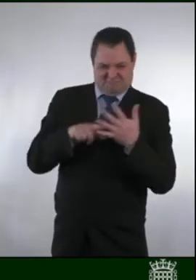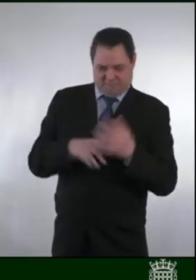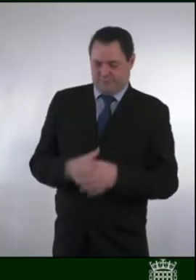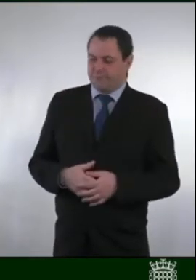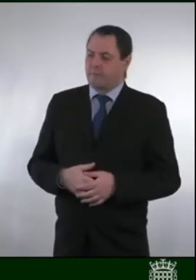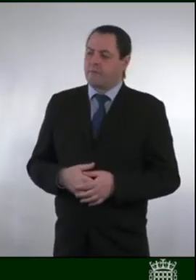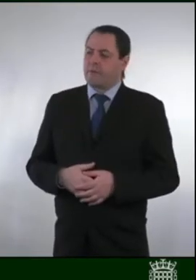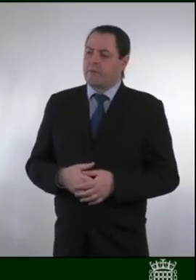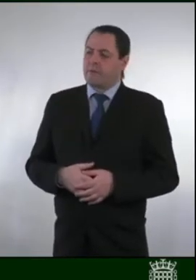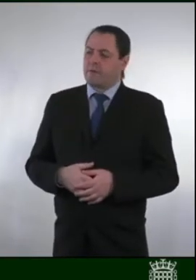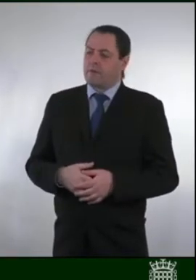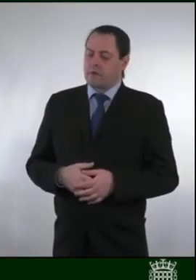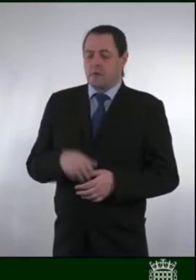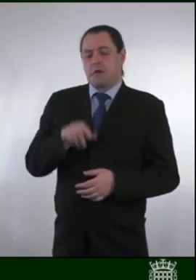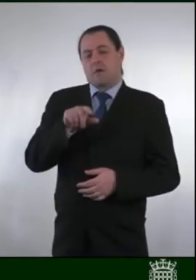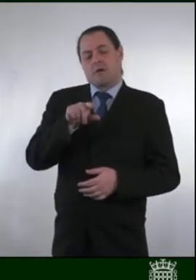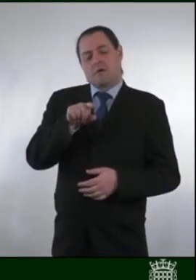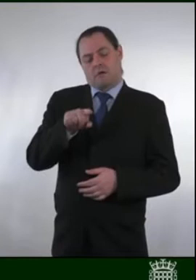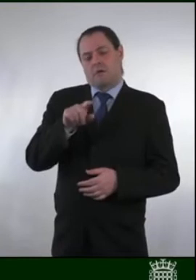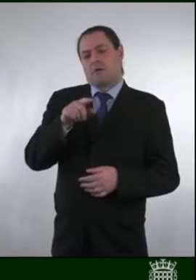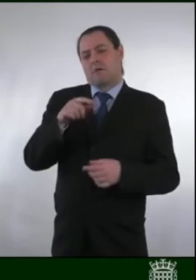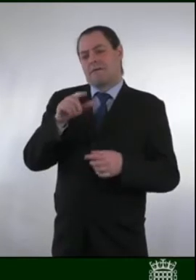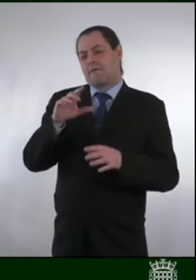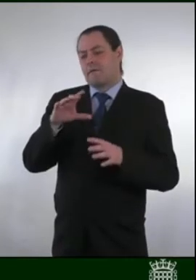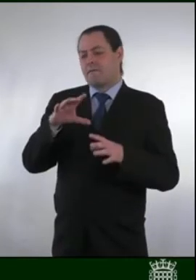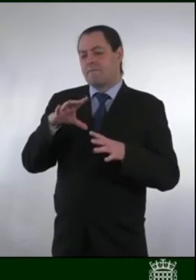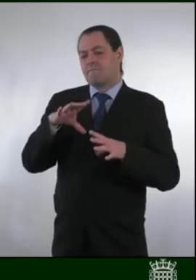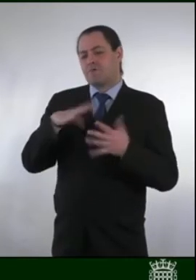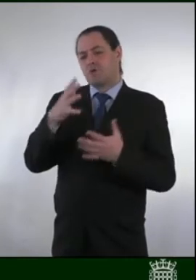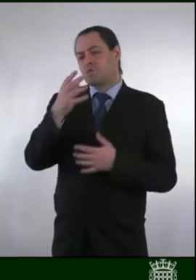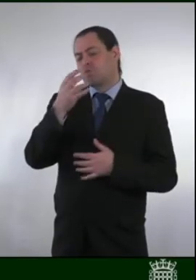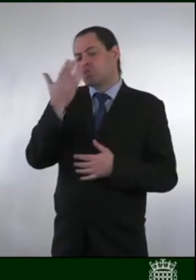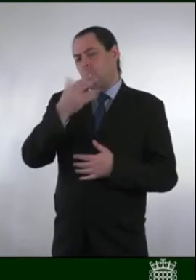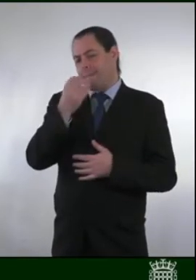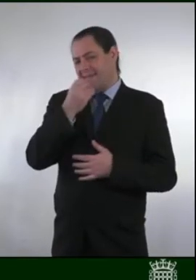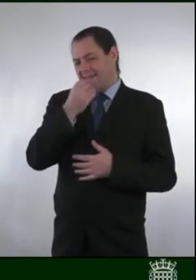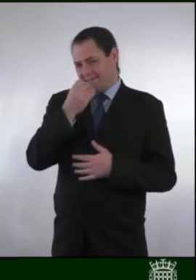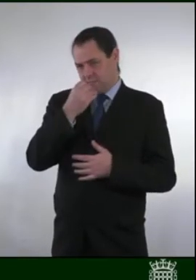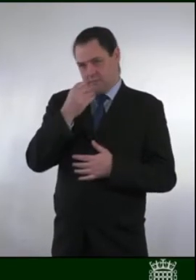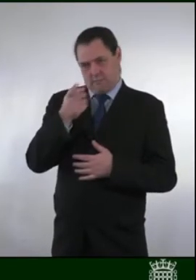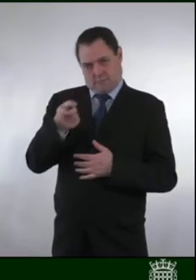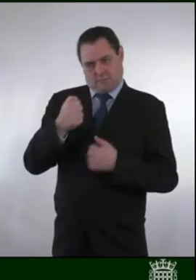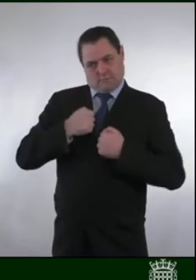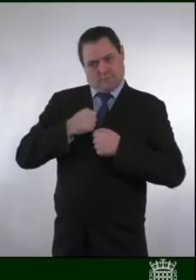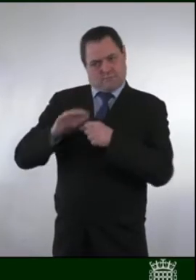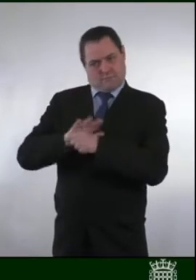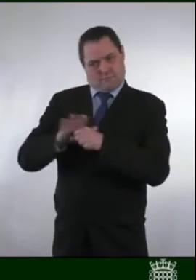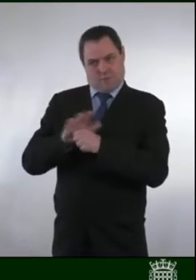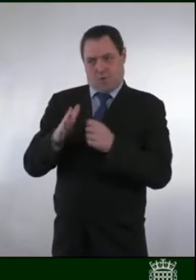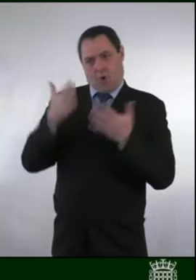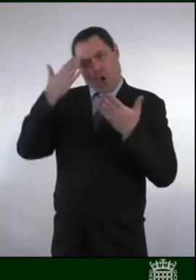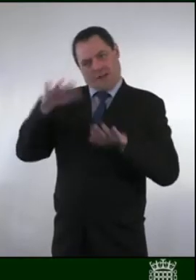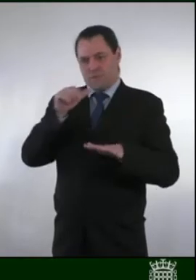join me in welcoming the fact that free school meal pupils in Elmet and Rothwell will continue to receive free lunches over the forthcoming school